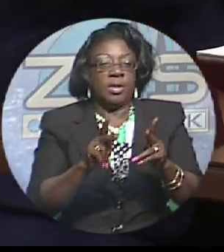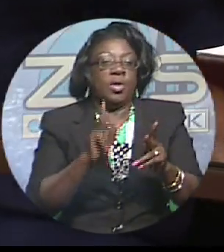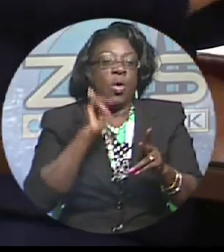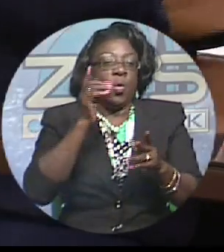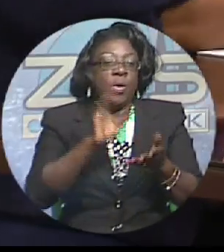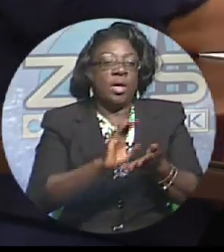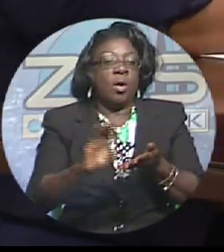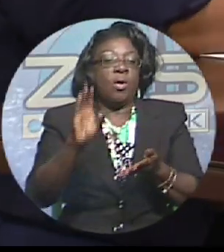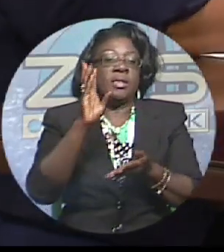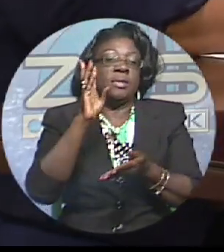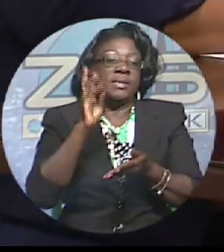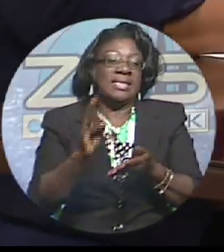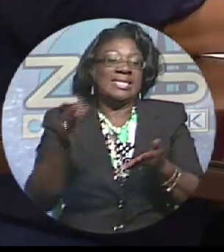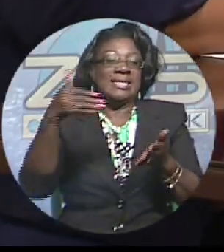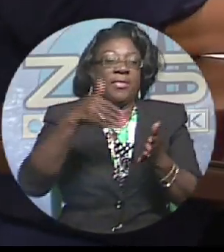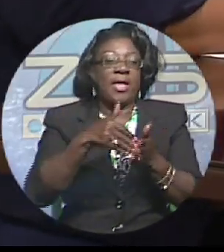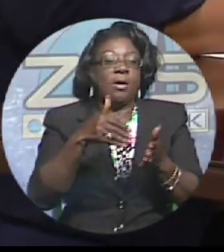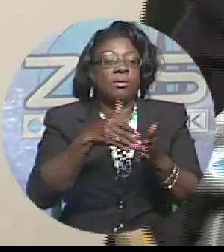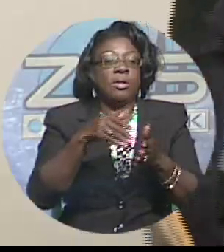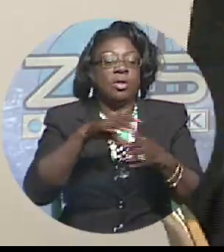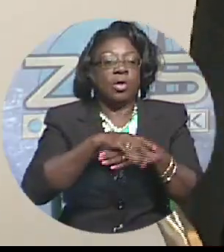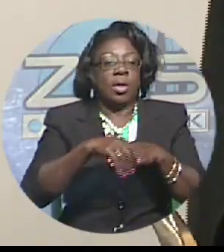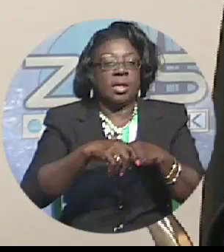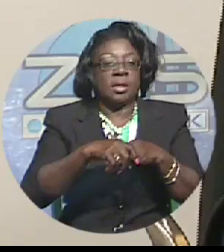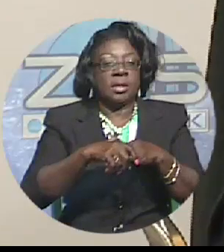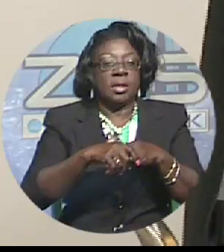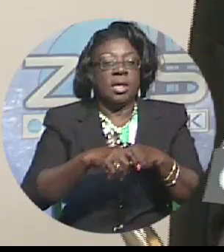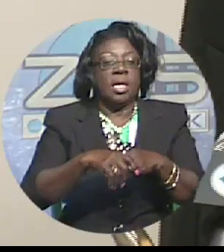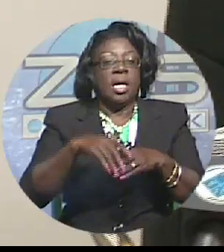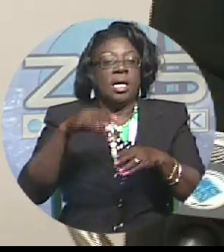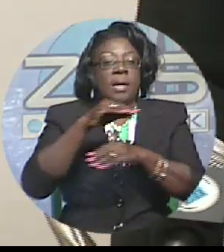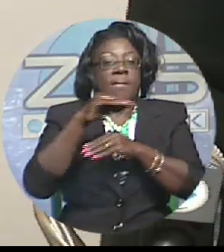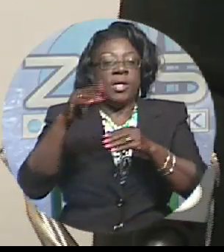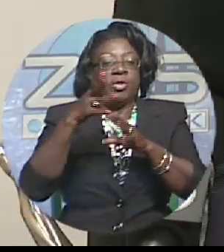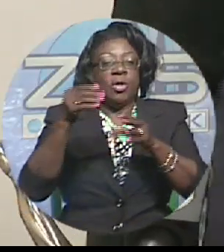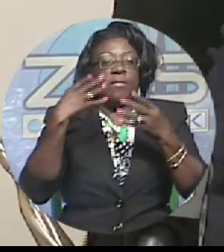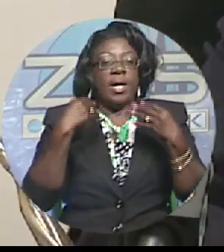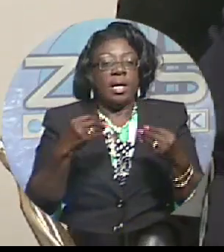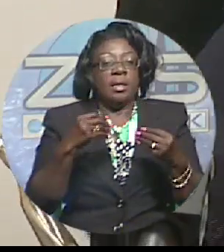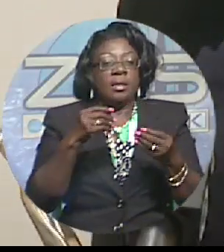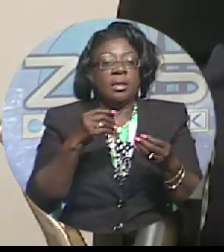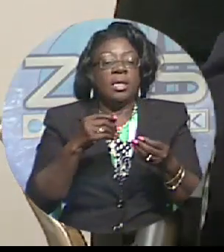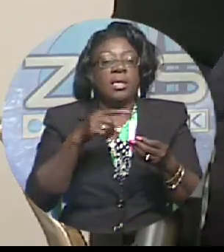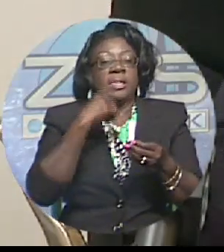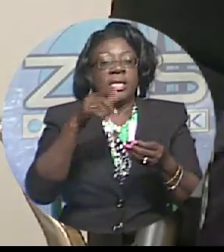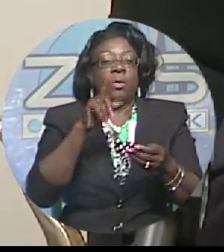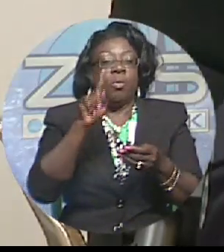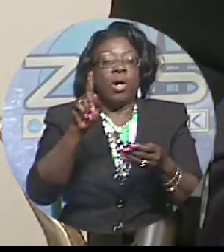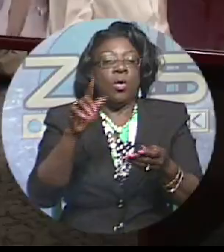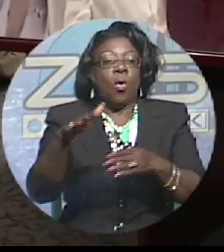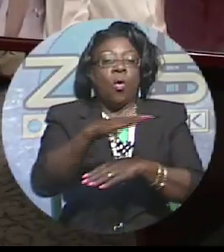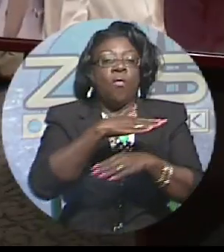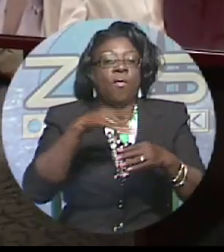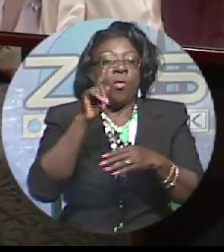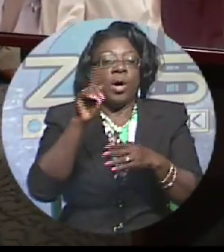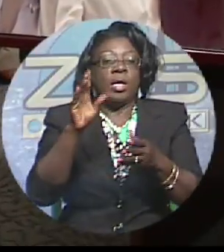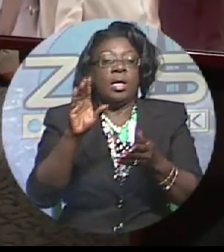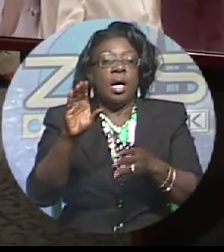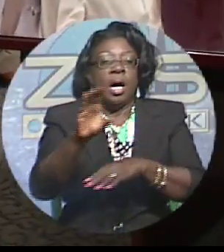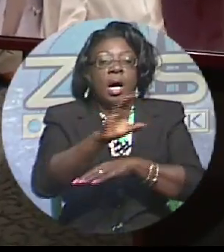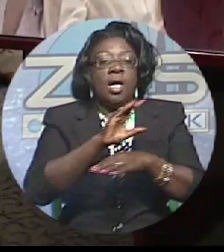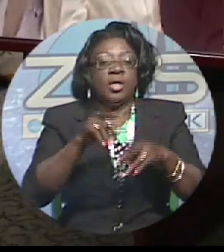$600,000. Minister of Health, the Honorable Dr. Perry Gomez, said just over 100 people will be trained. In particular, 80 patient